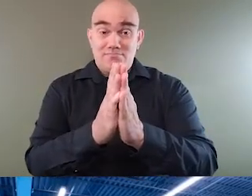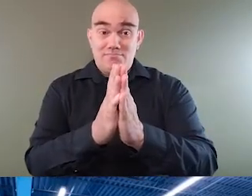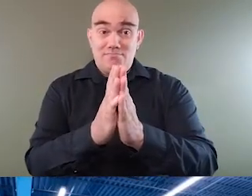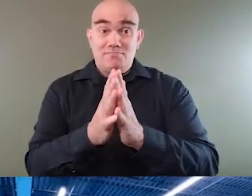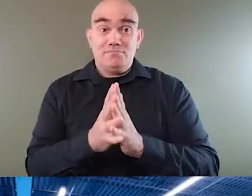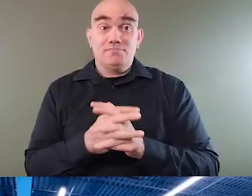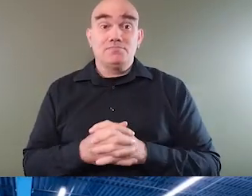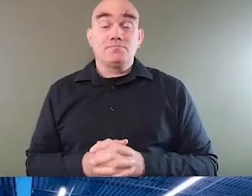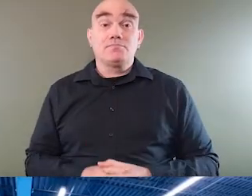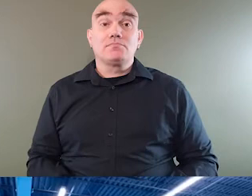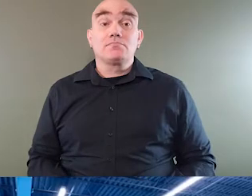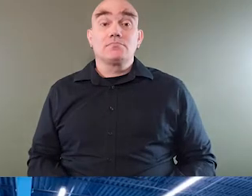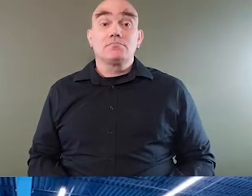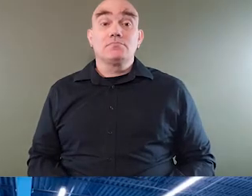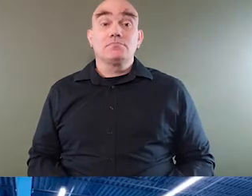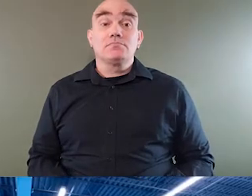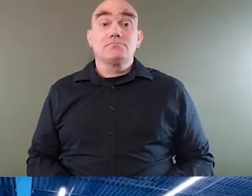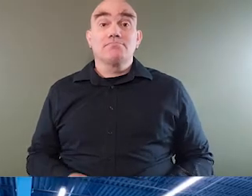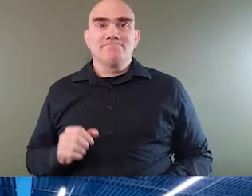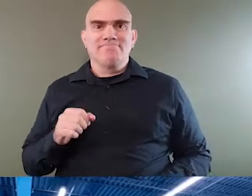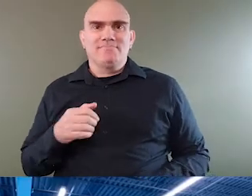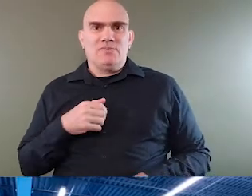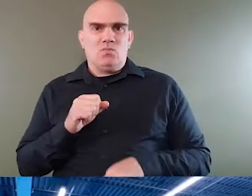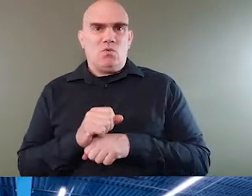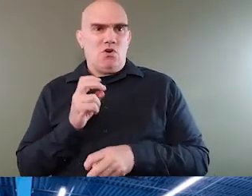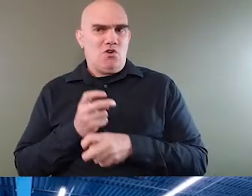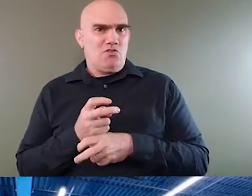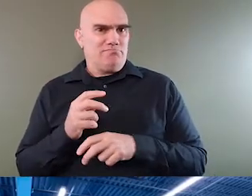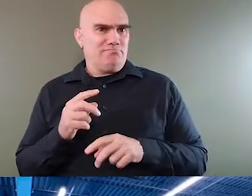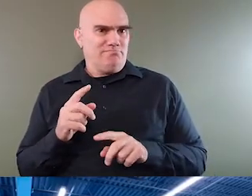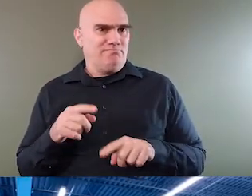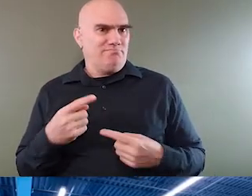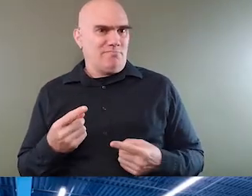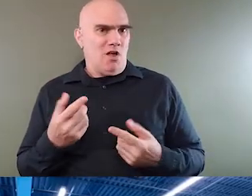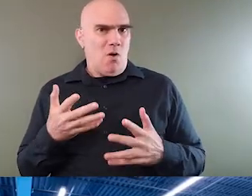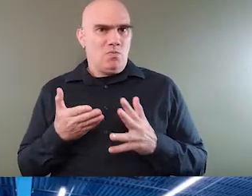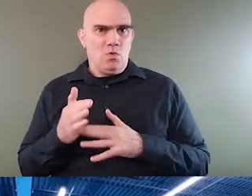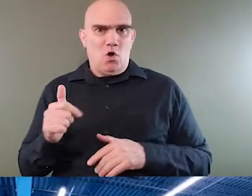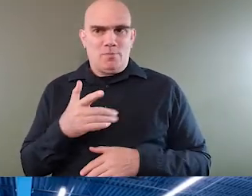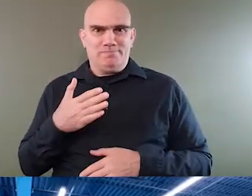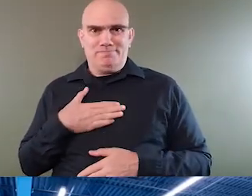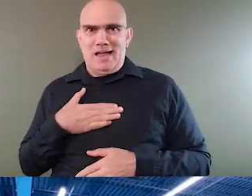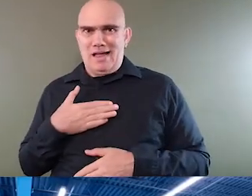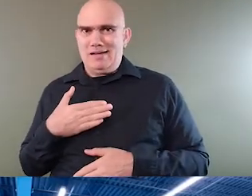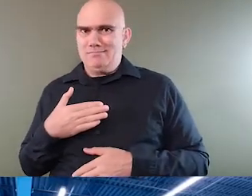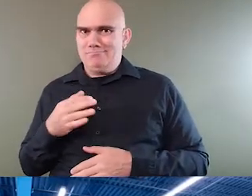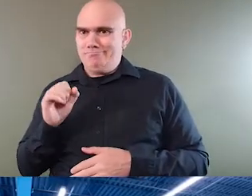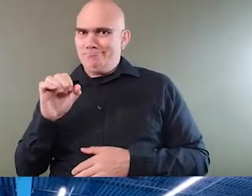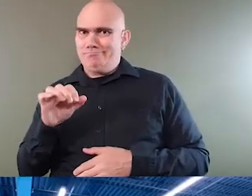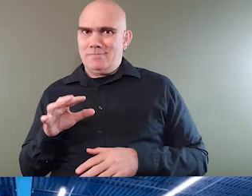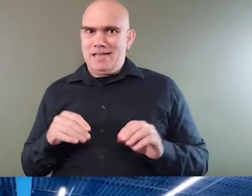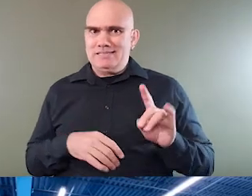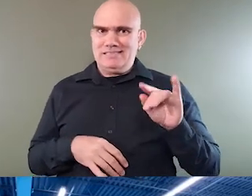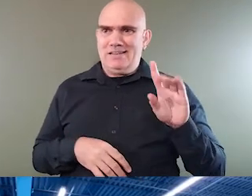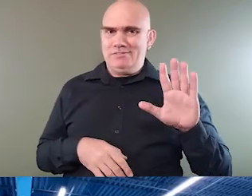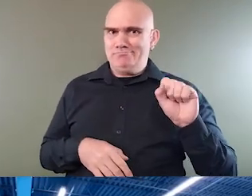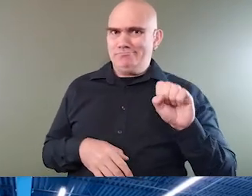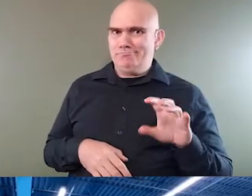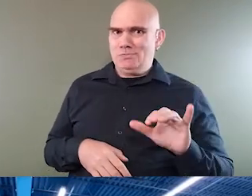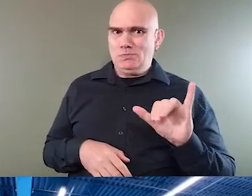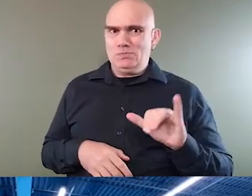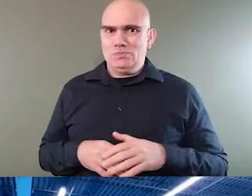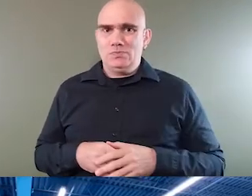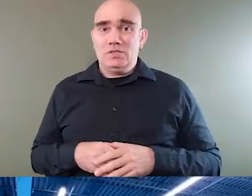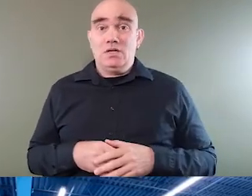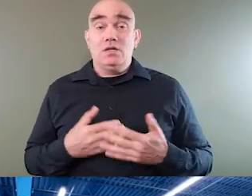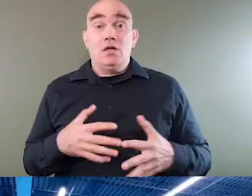position. Yes, and we have been working hard already through all of mine and David's cueing. Let's take one